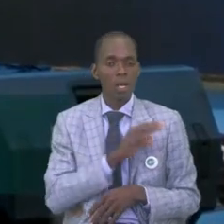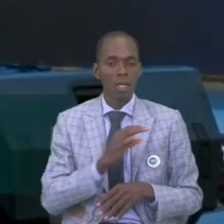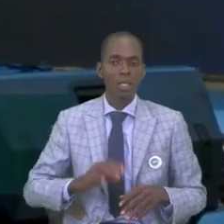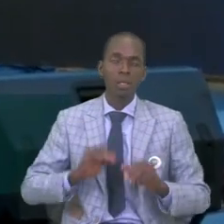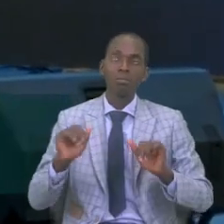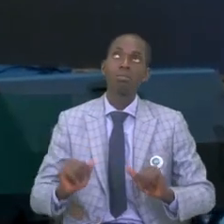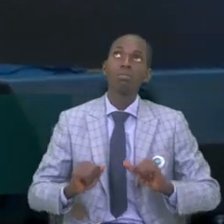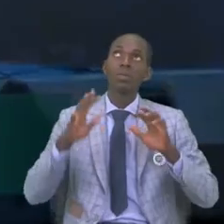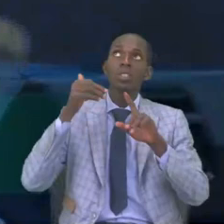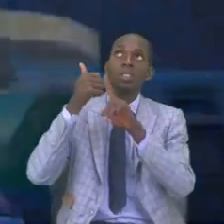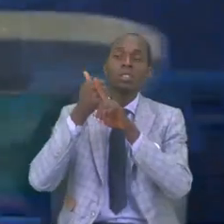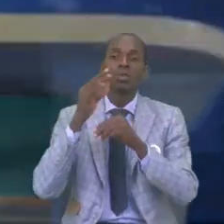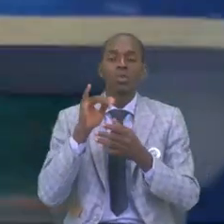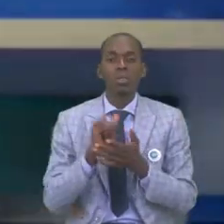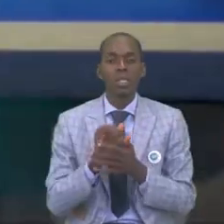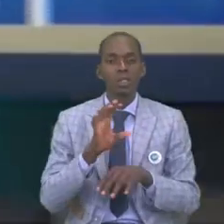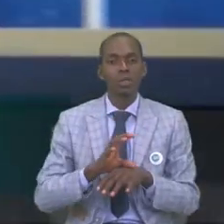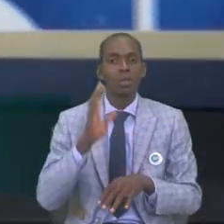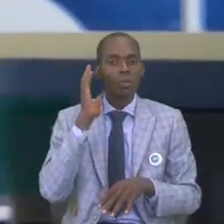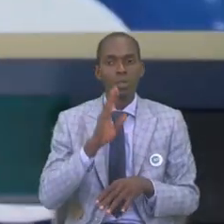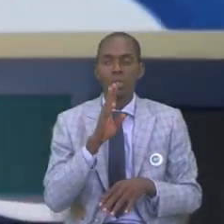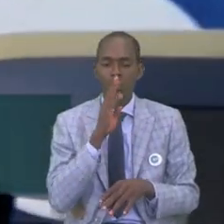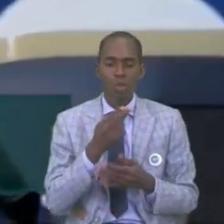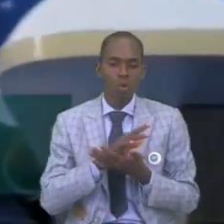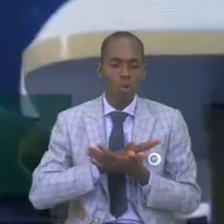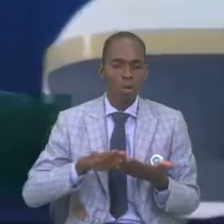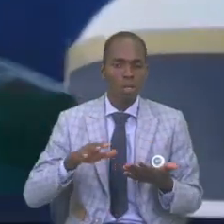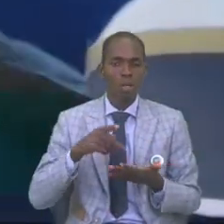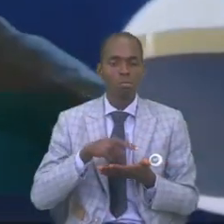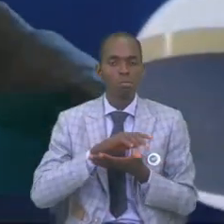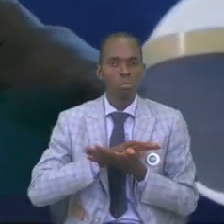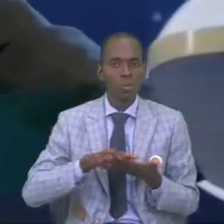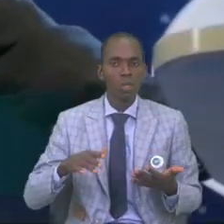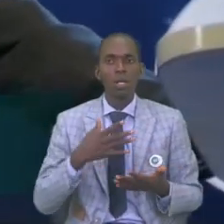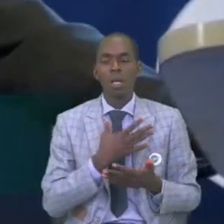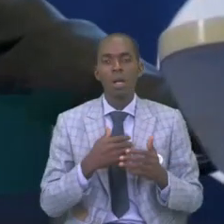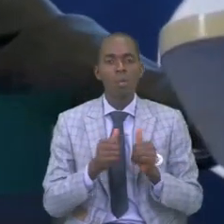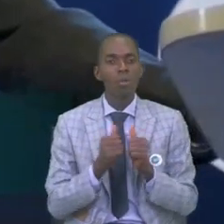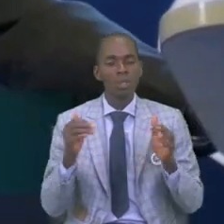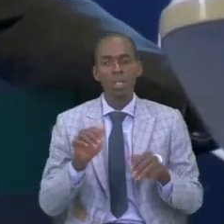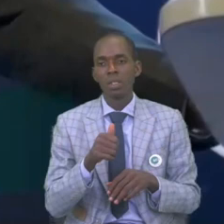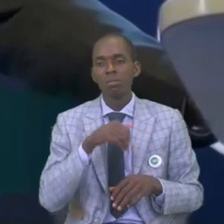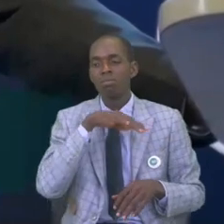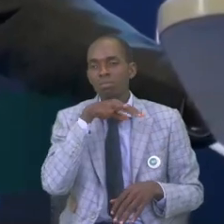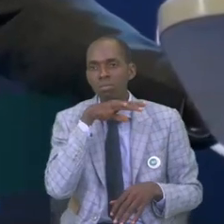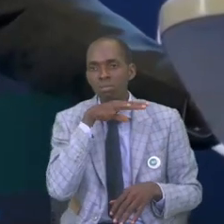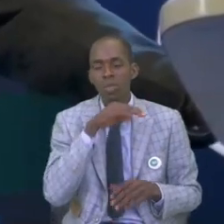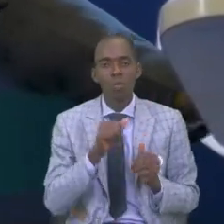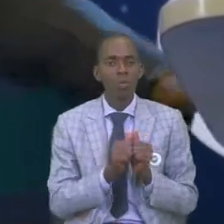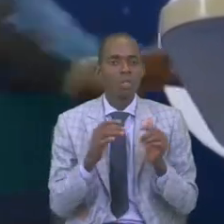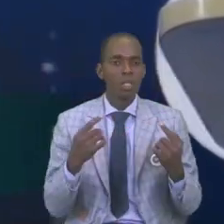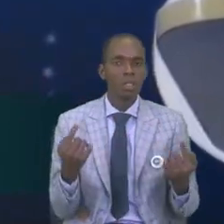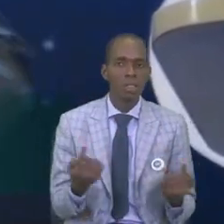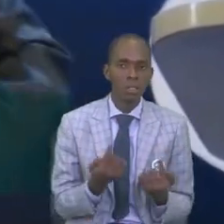the church will be holy and pure and without stain, without sin,